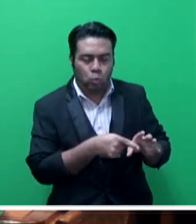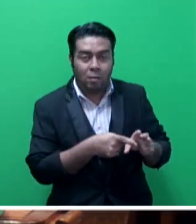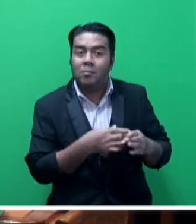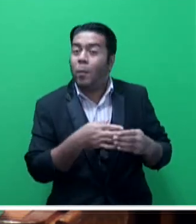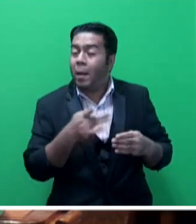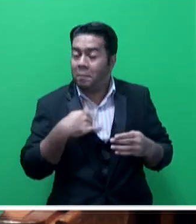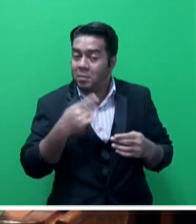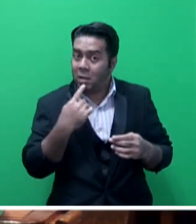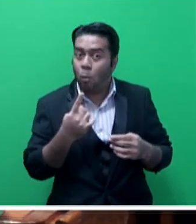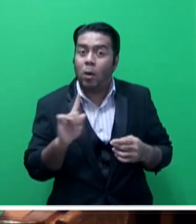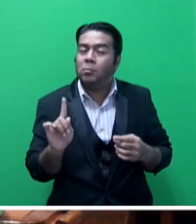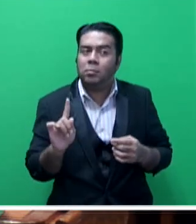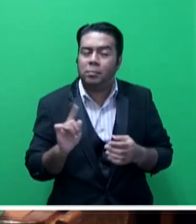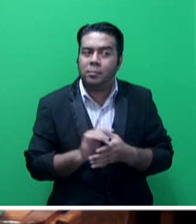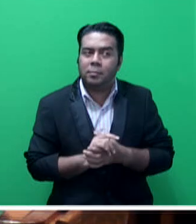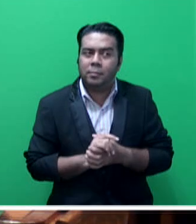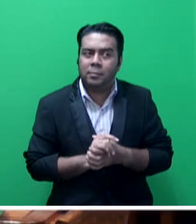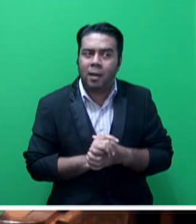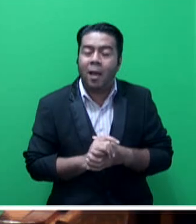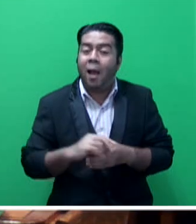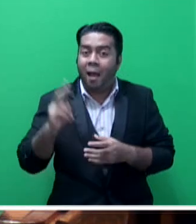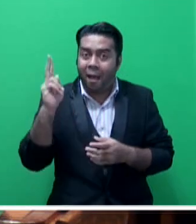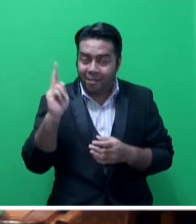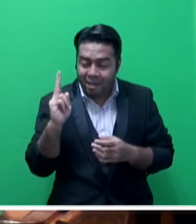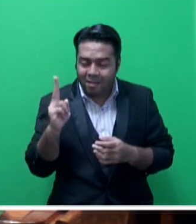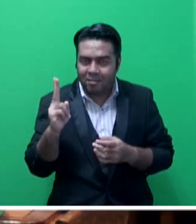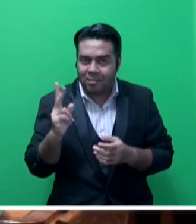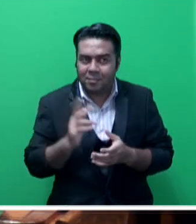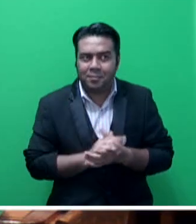say, Mr. Speaker, again,